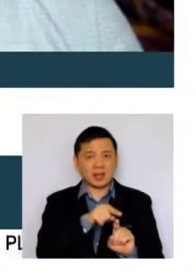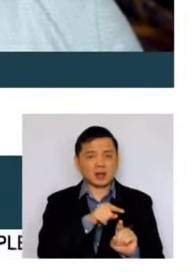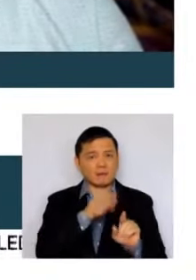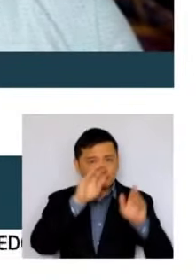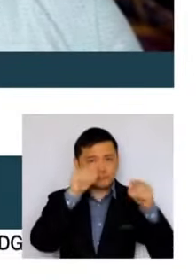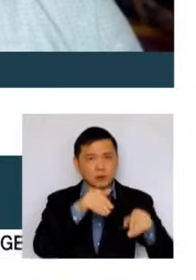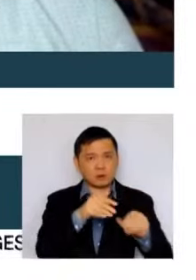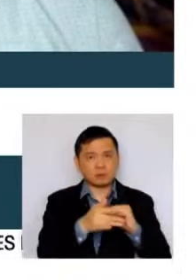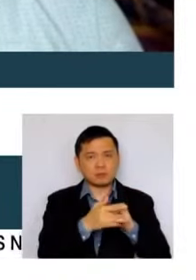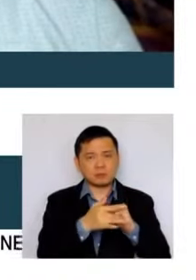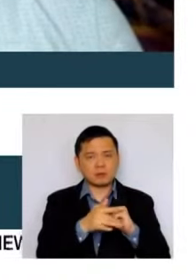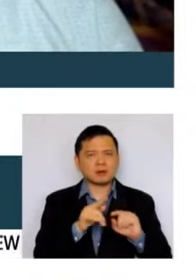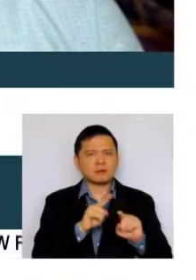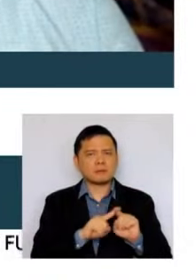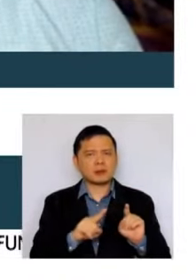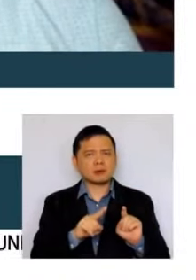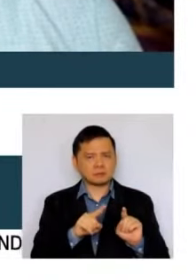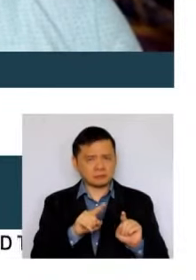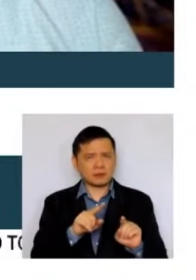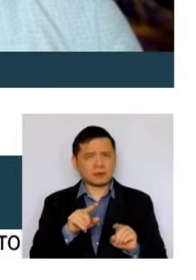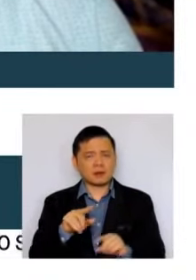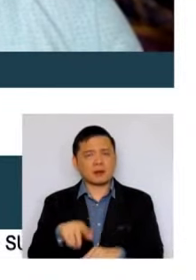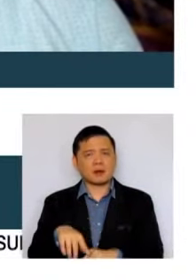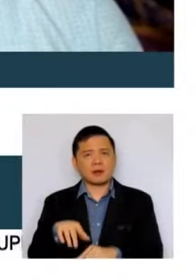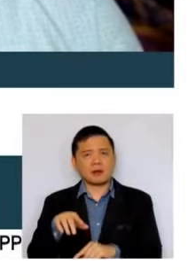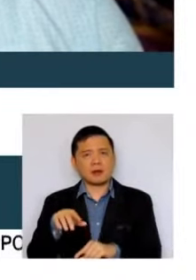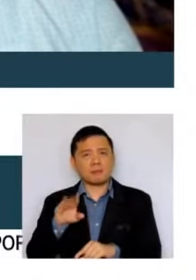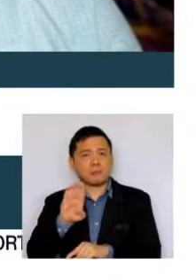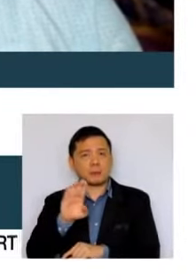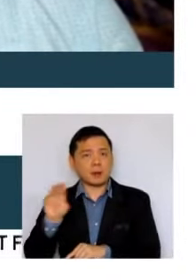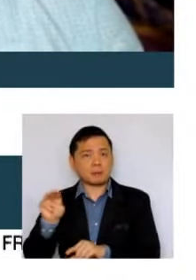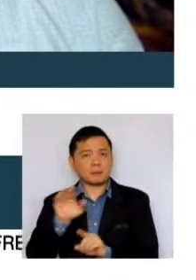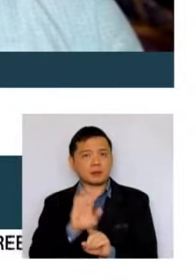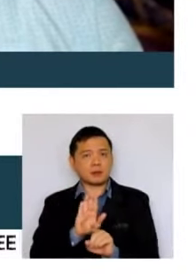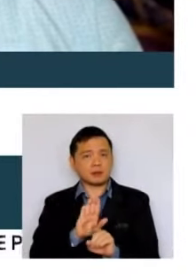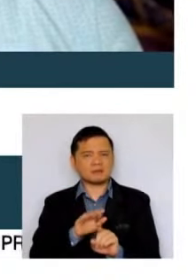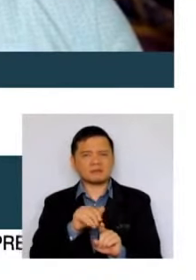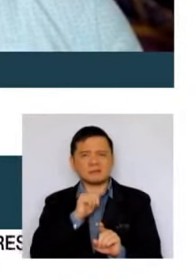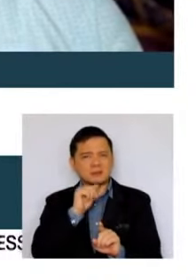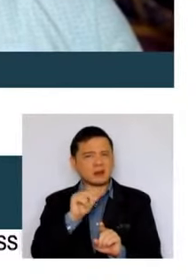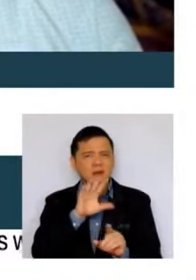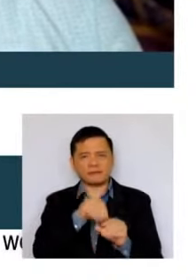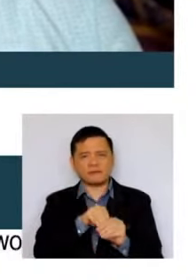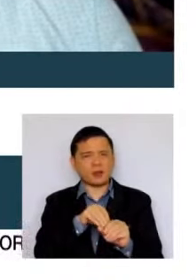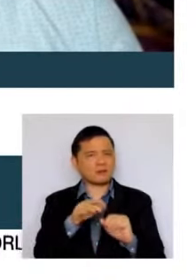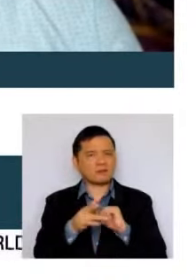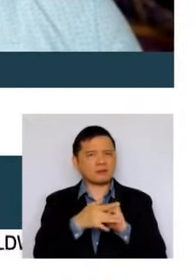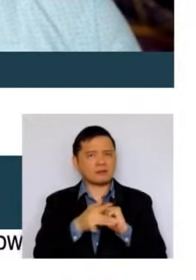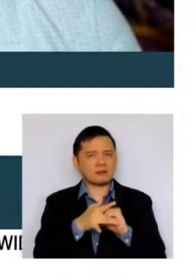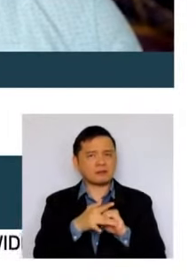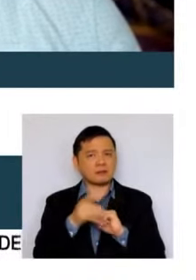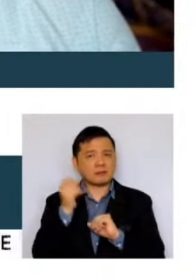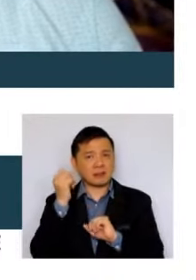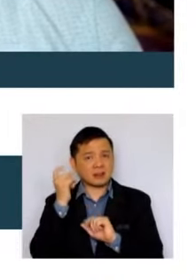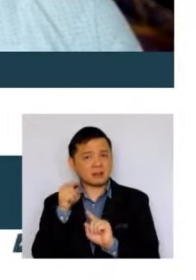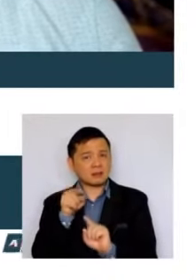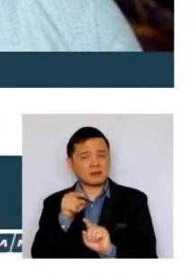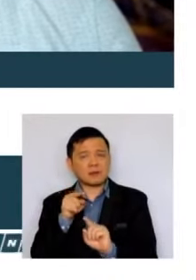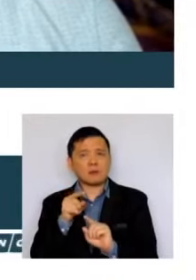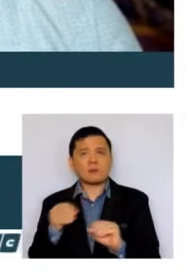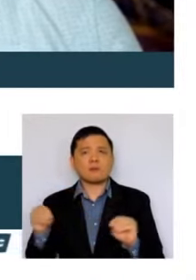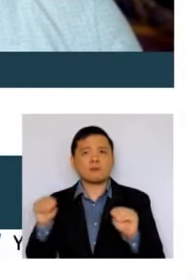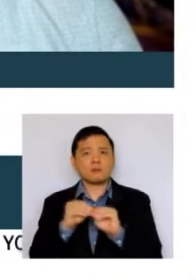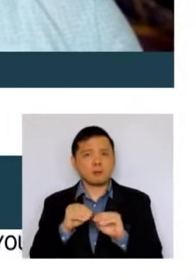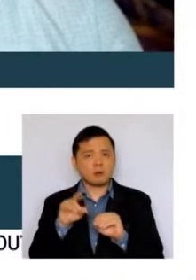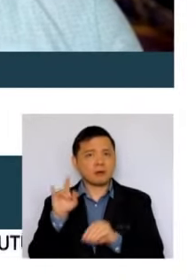of presidential aspirant Ferdinand Marcos Jr. But Marcos is believed to have spent the most and longer leading up to